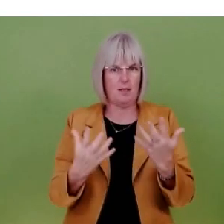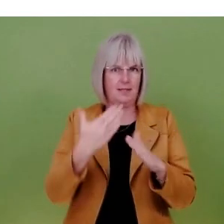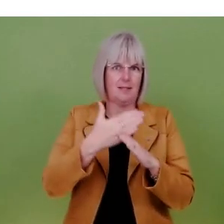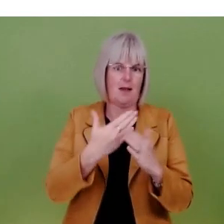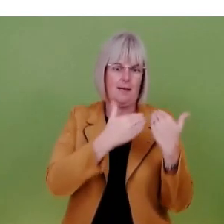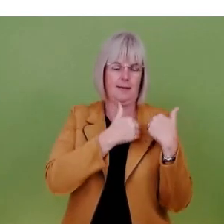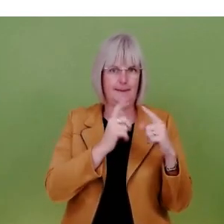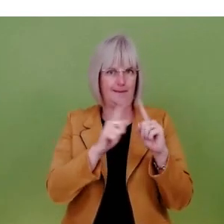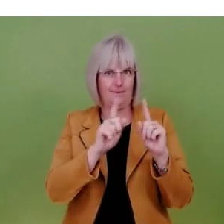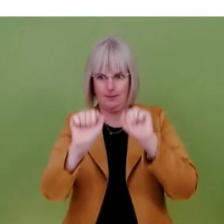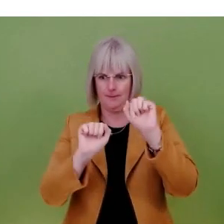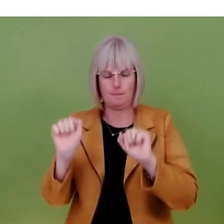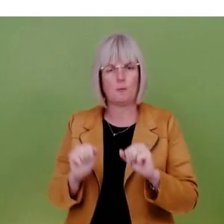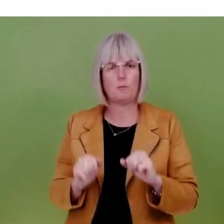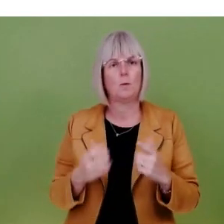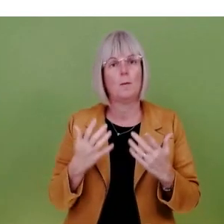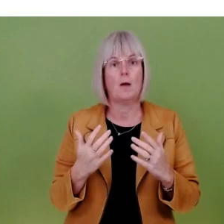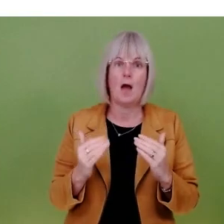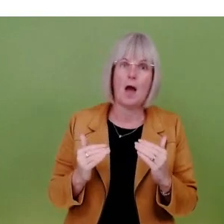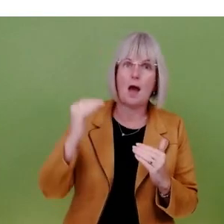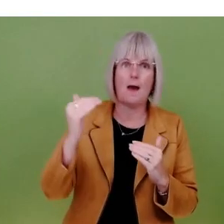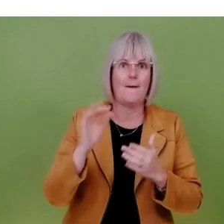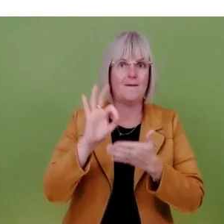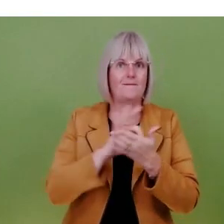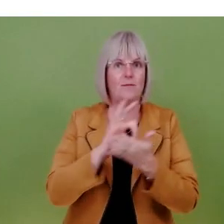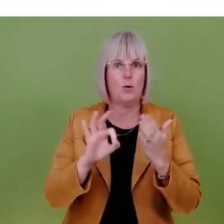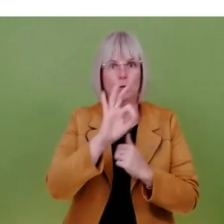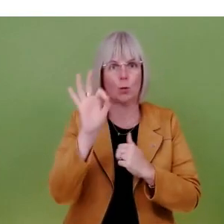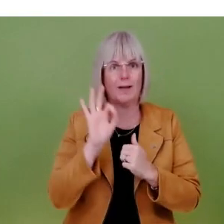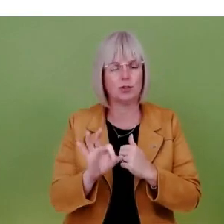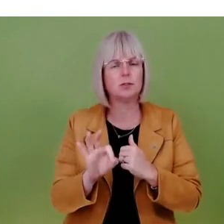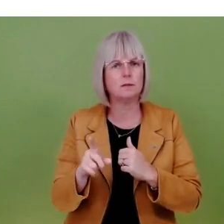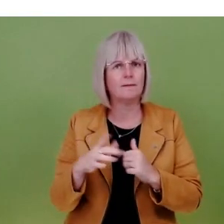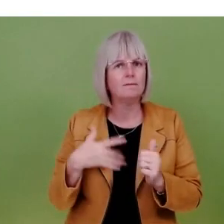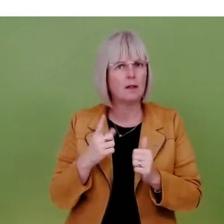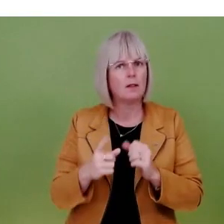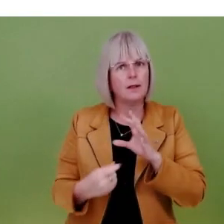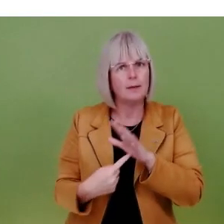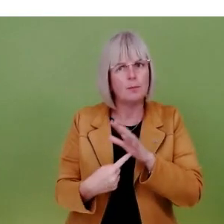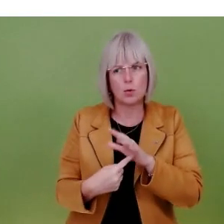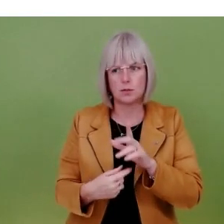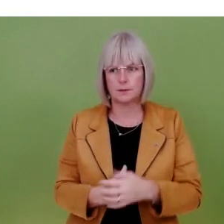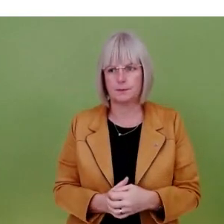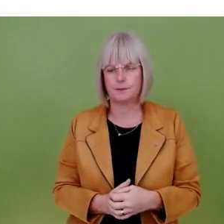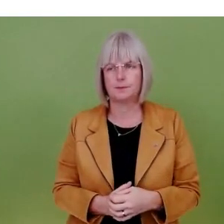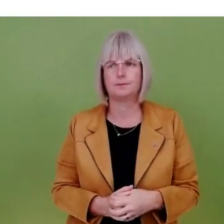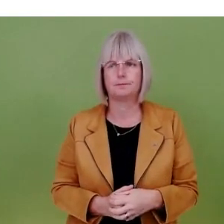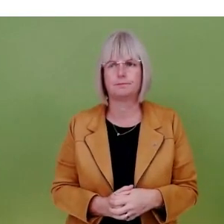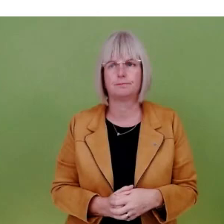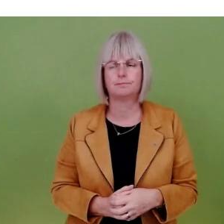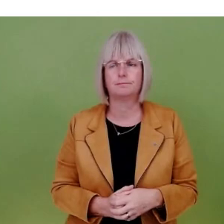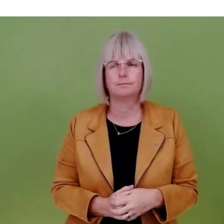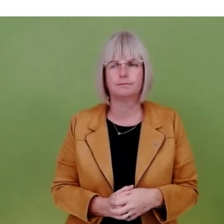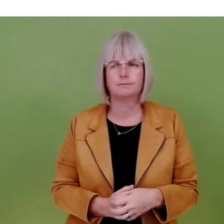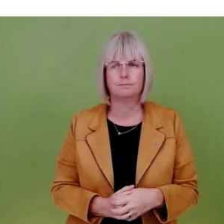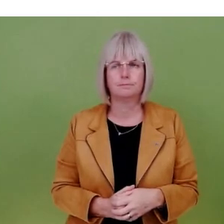highest voted question is, I think, a really important one. So to read out the question to begin, so people from some ethnic